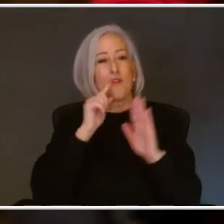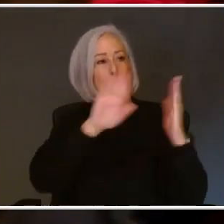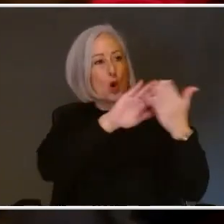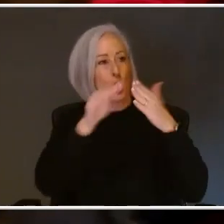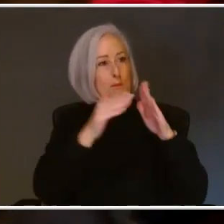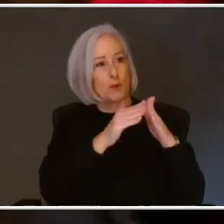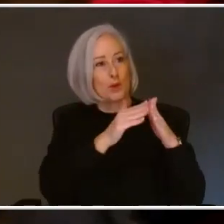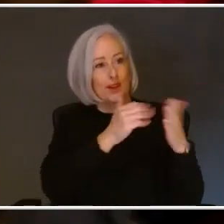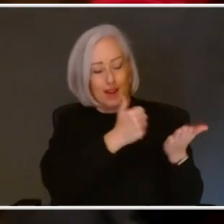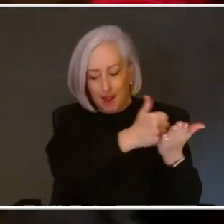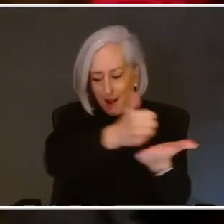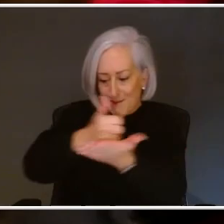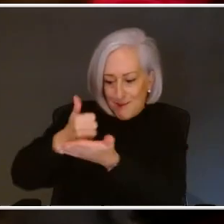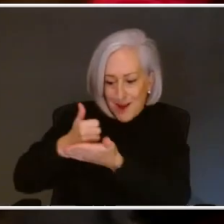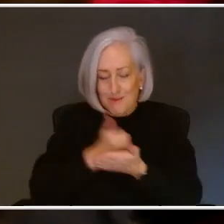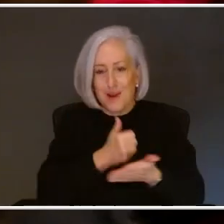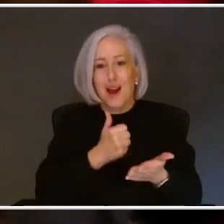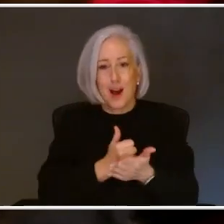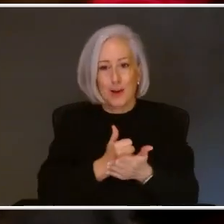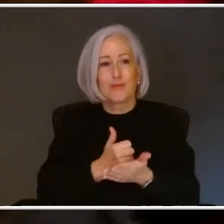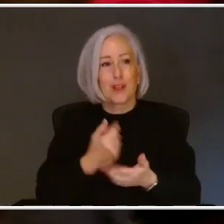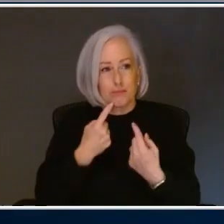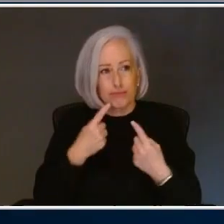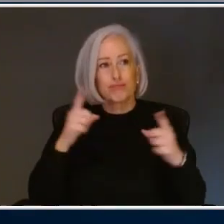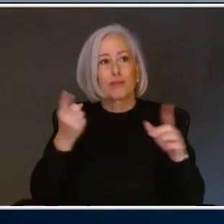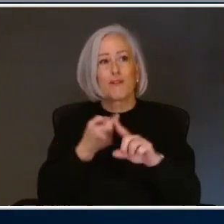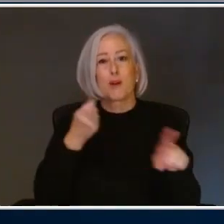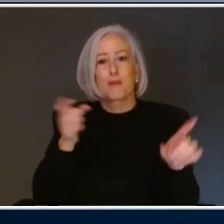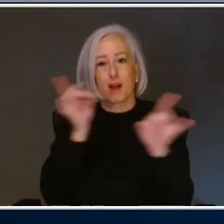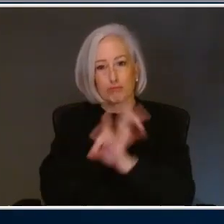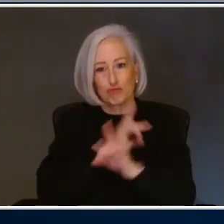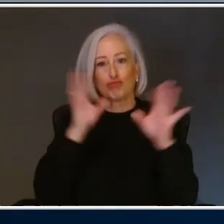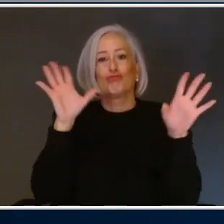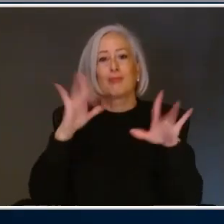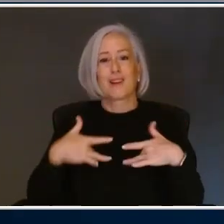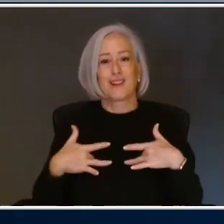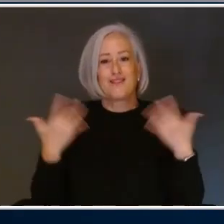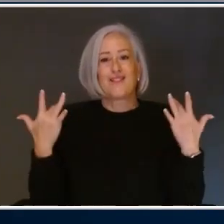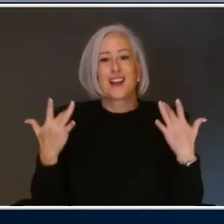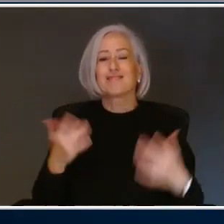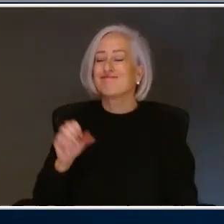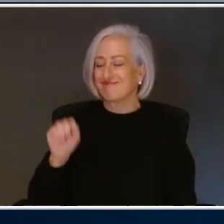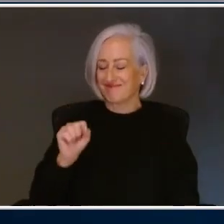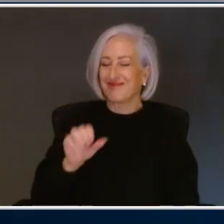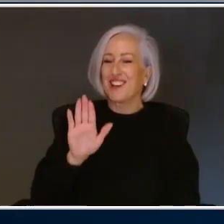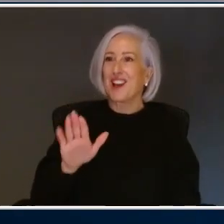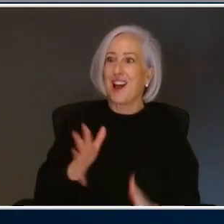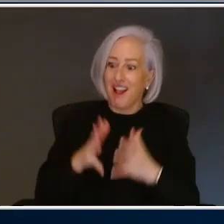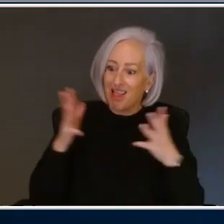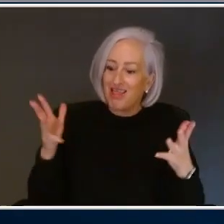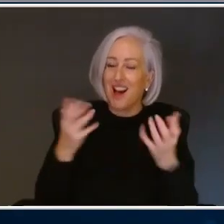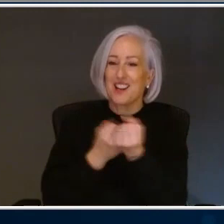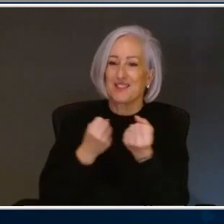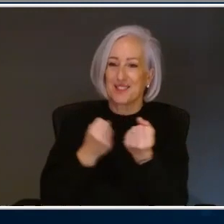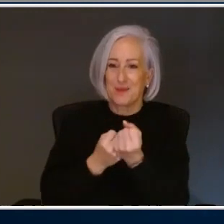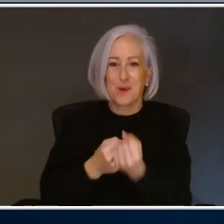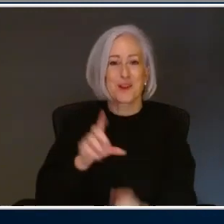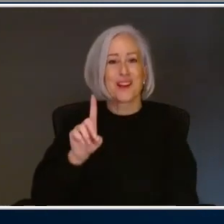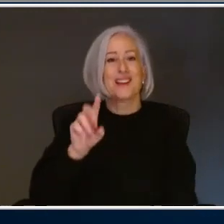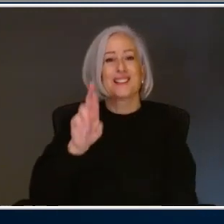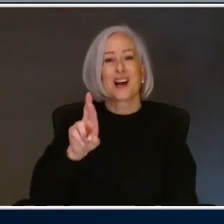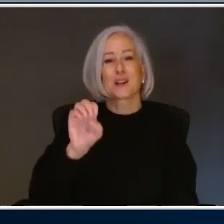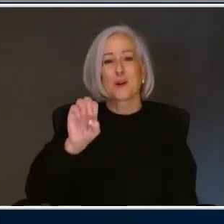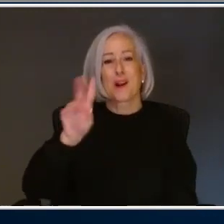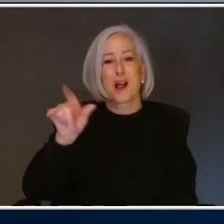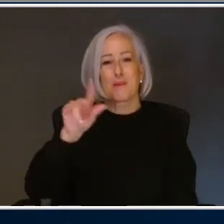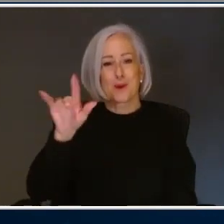rebound from this horrible event. Yeah, they sure did. You had a lot of support, Dr. Ebersol, of course, being one of them. Again, I said we